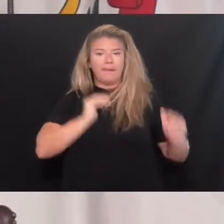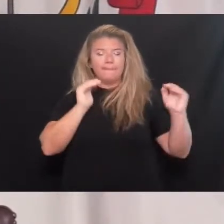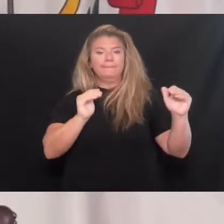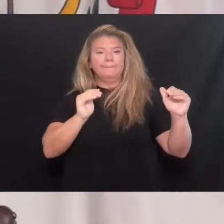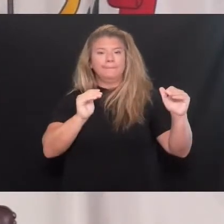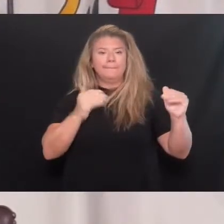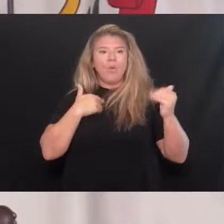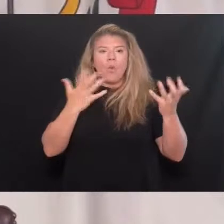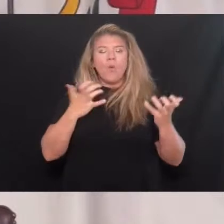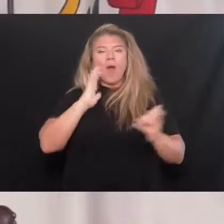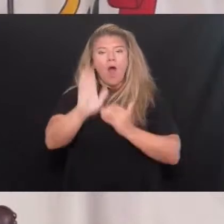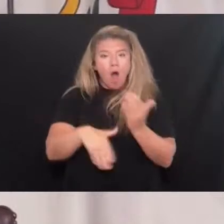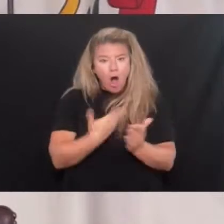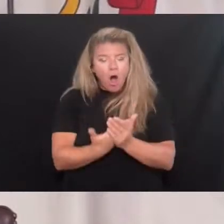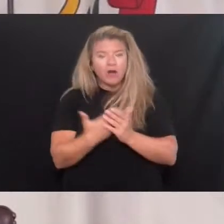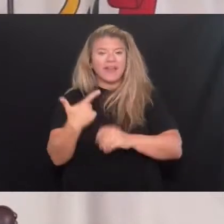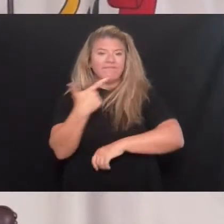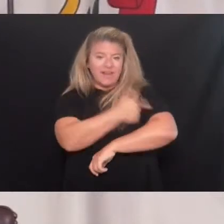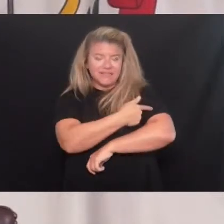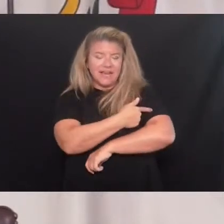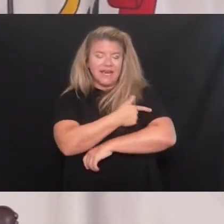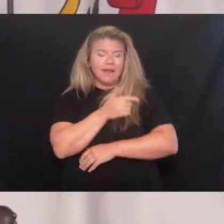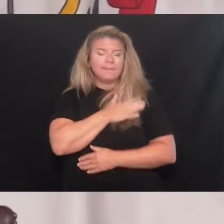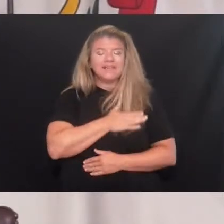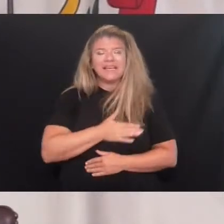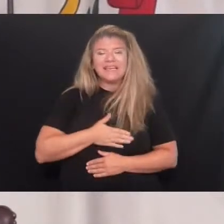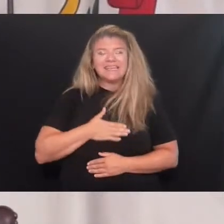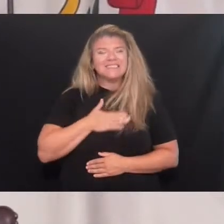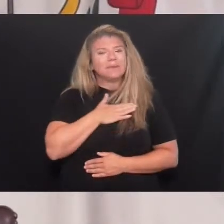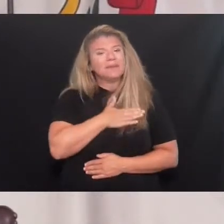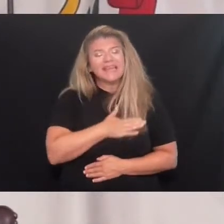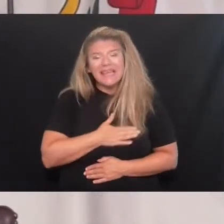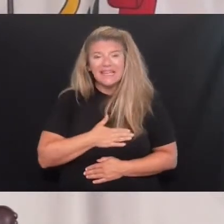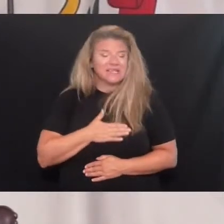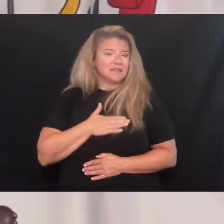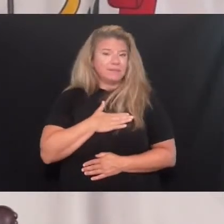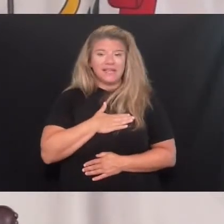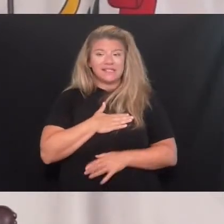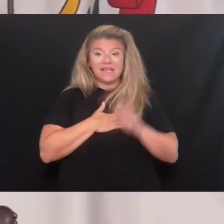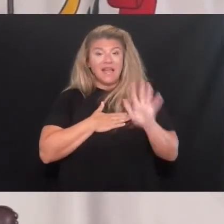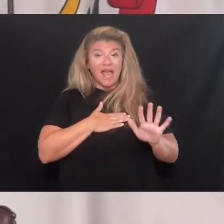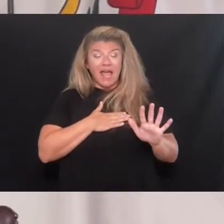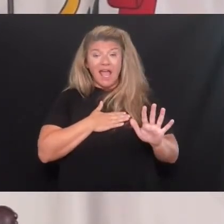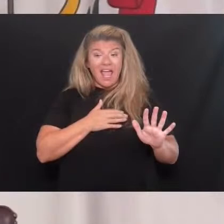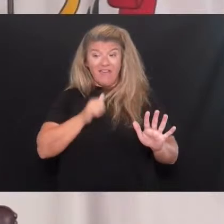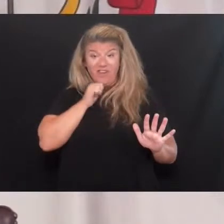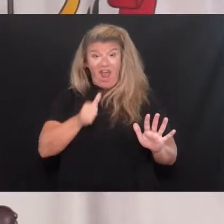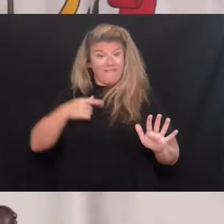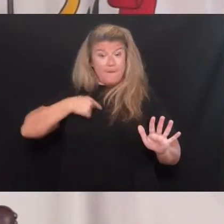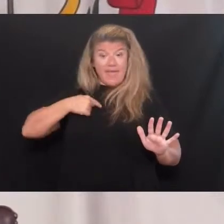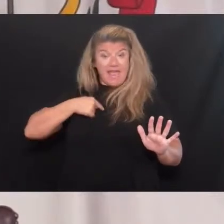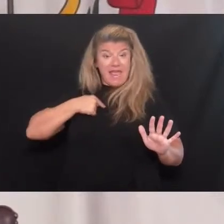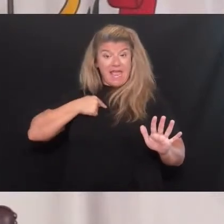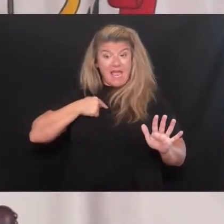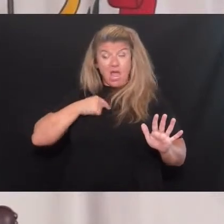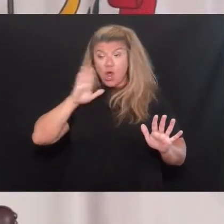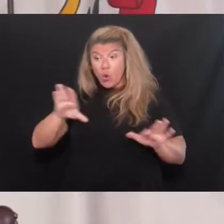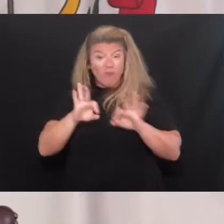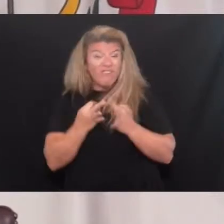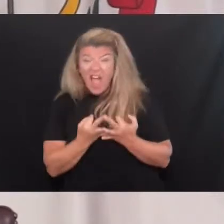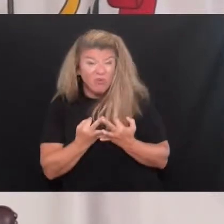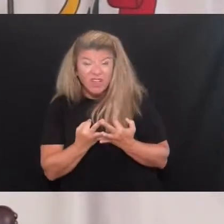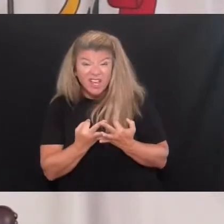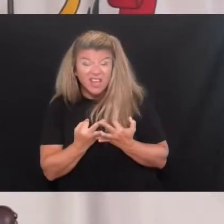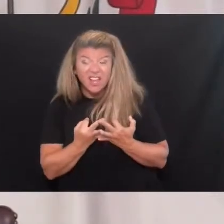Virginians to get vaccinated, and please, please, please, if you're not going to do it for me, if you're not going to do it for your family,